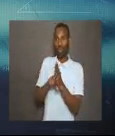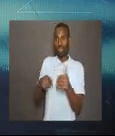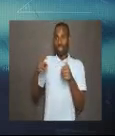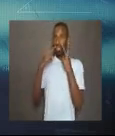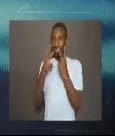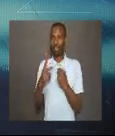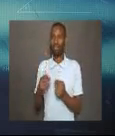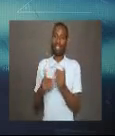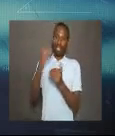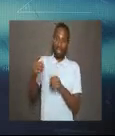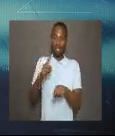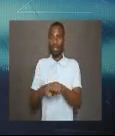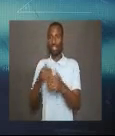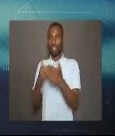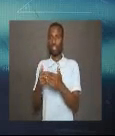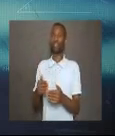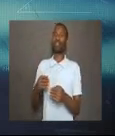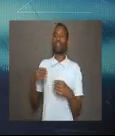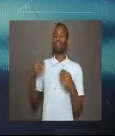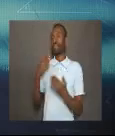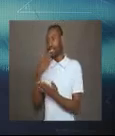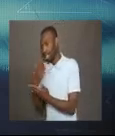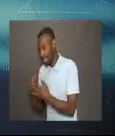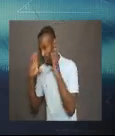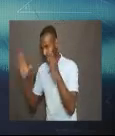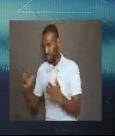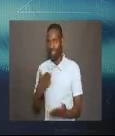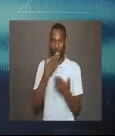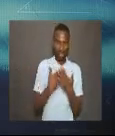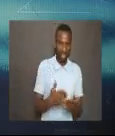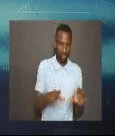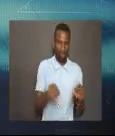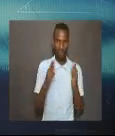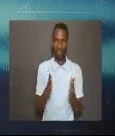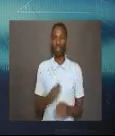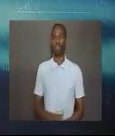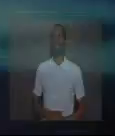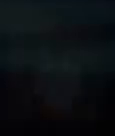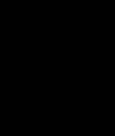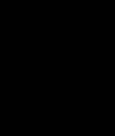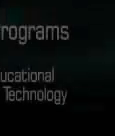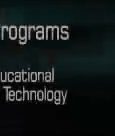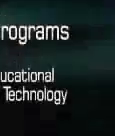thermodynamics. Until next time, thank you, teacher. Thank you, students.